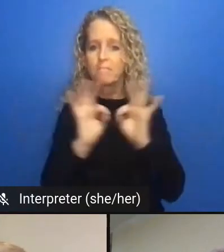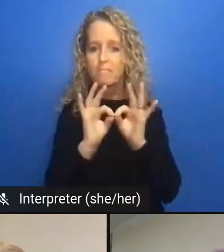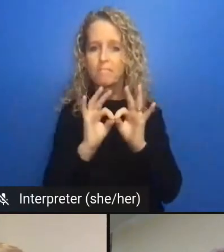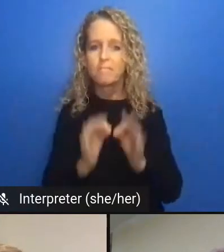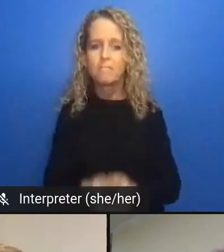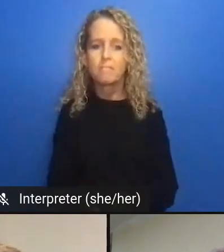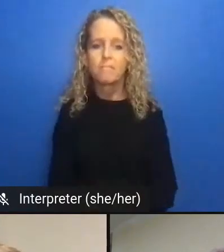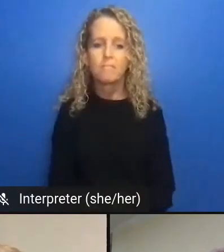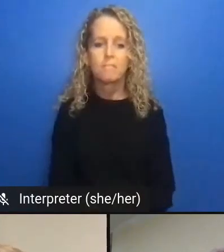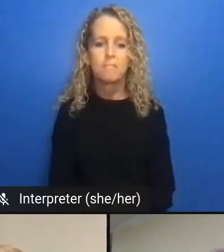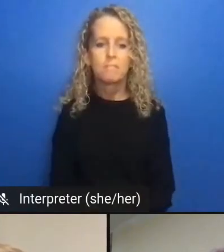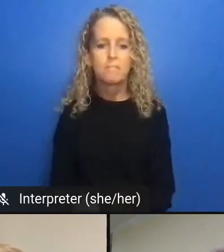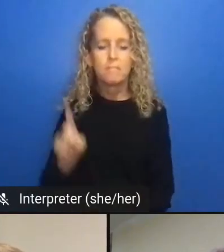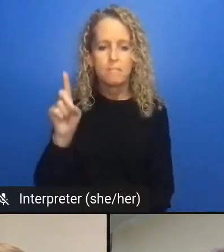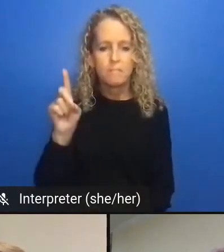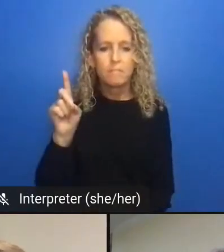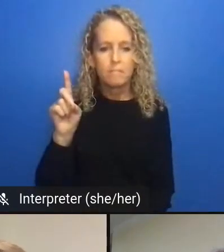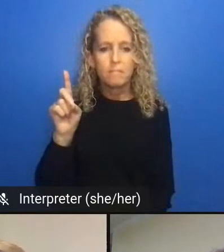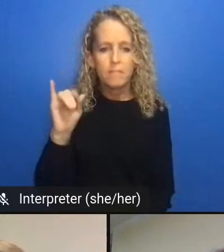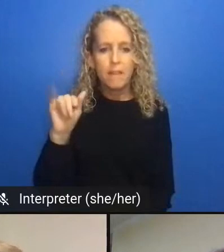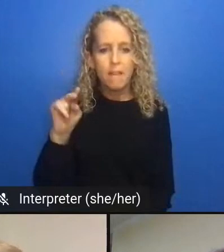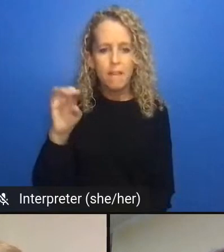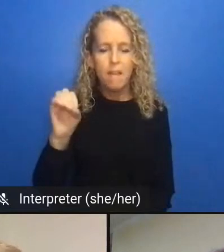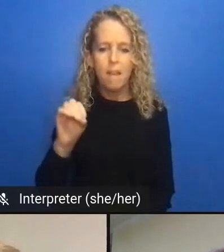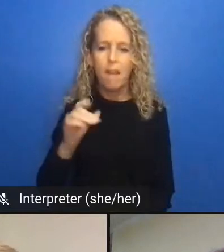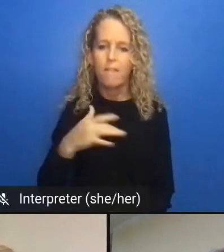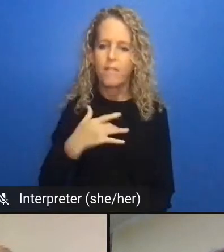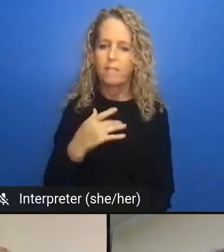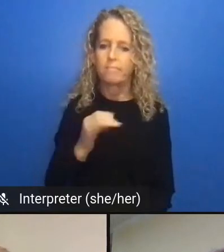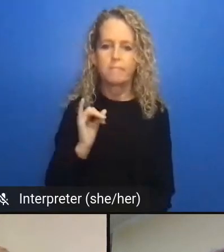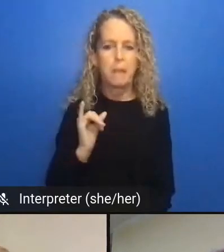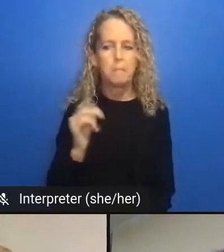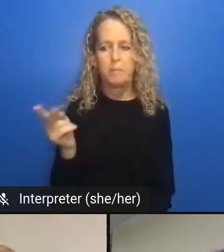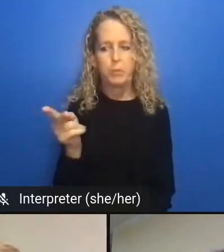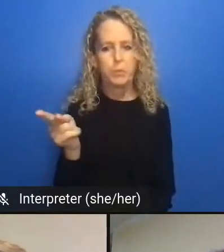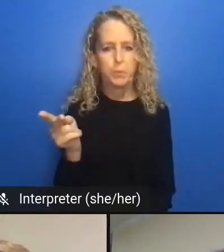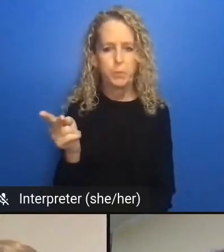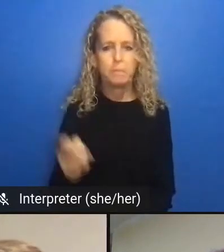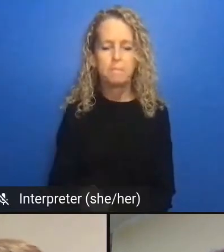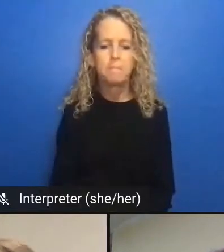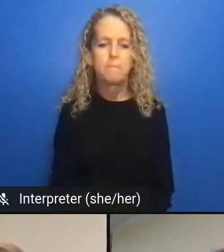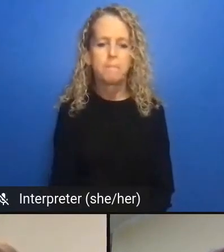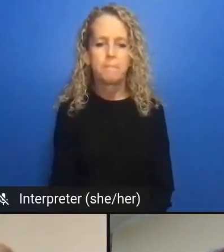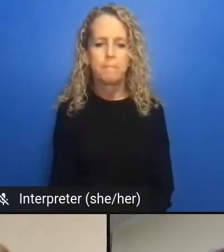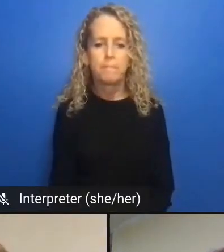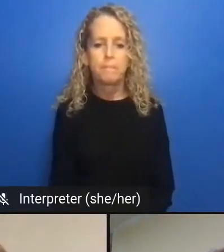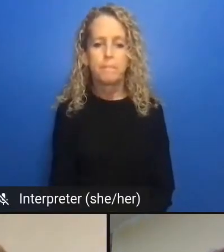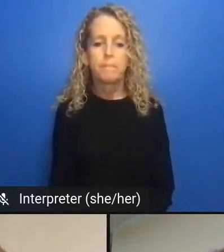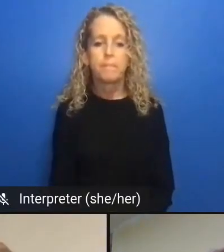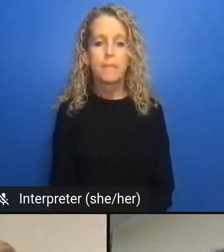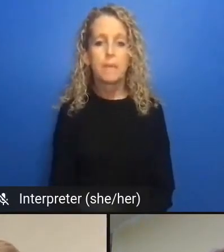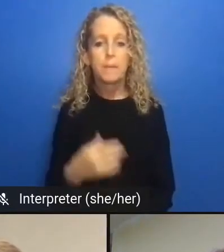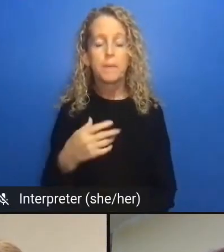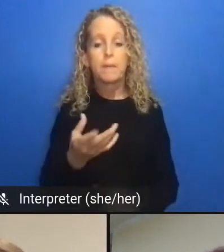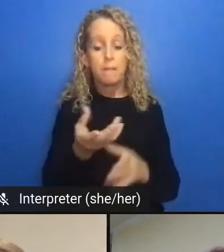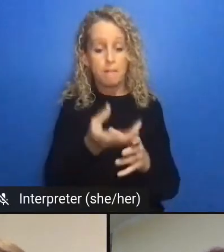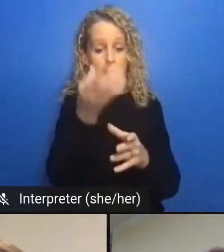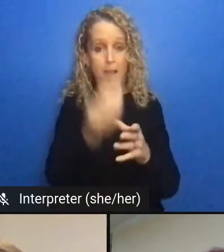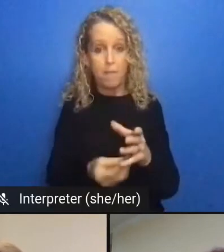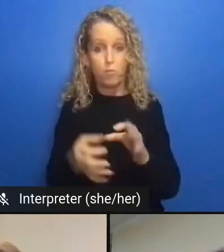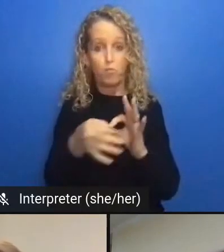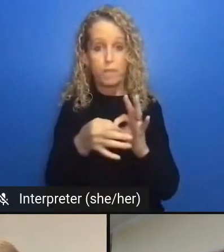And I'll jump on both what Bruce and Andrew have said there, that, one of the major gaps in this digital skills